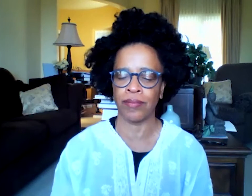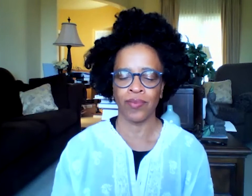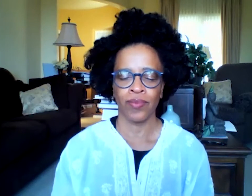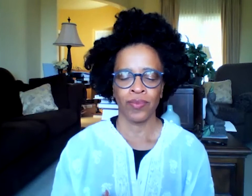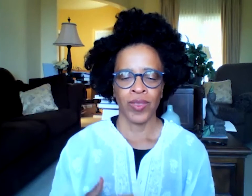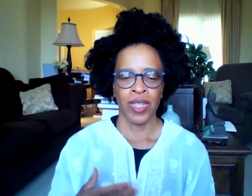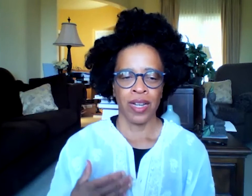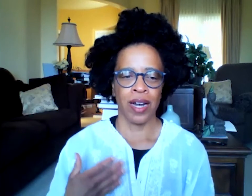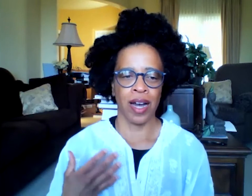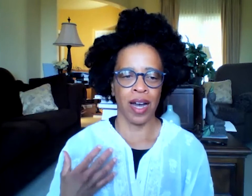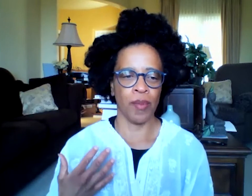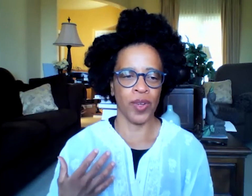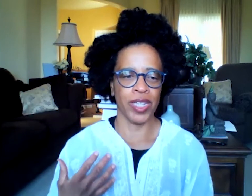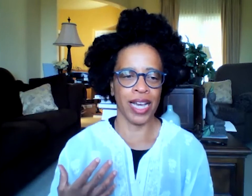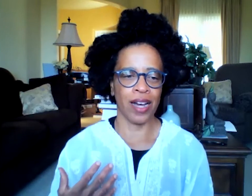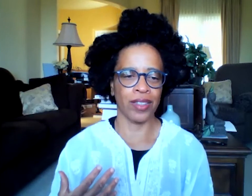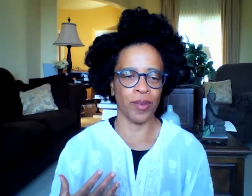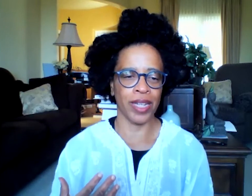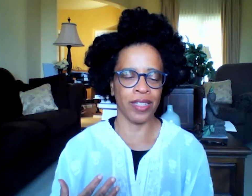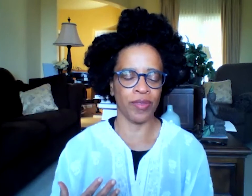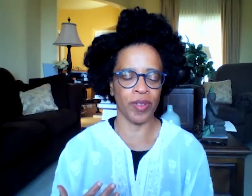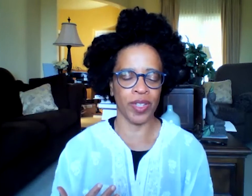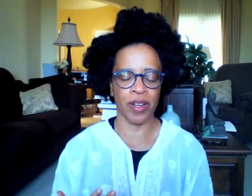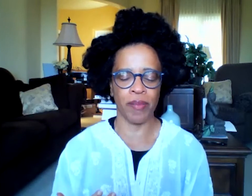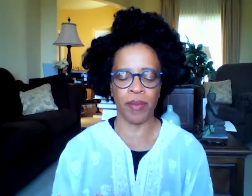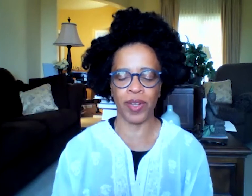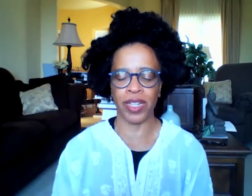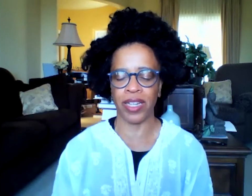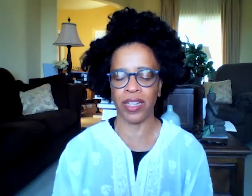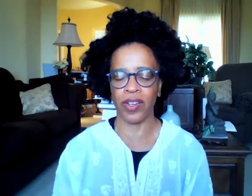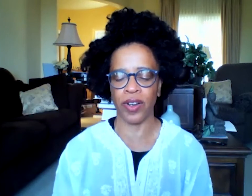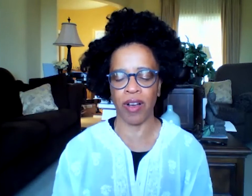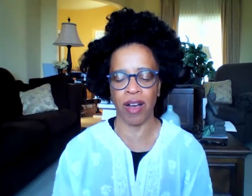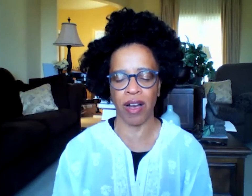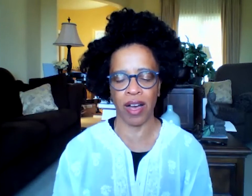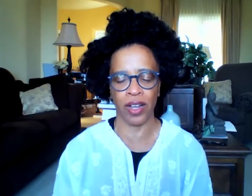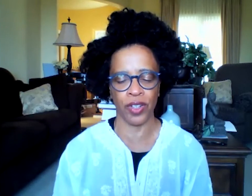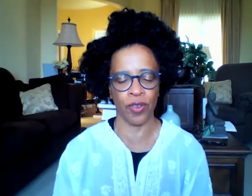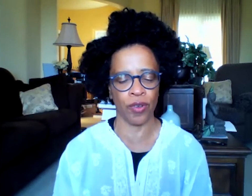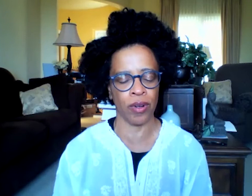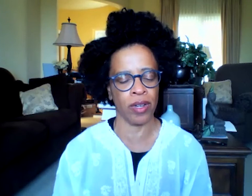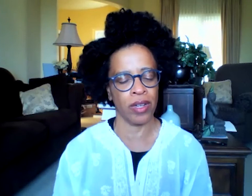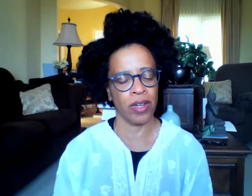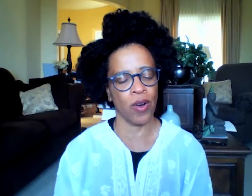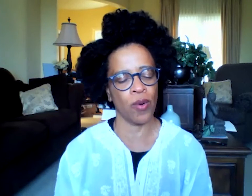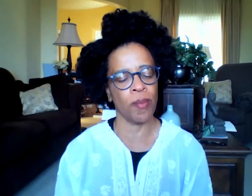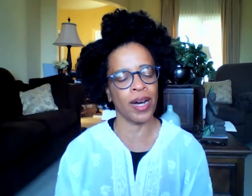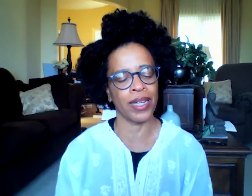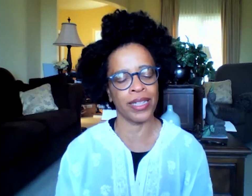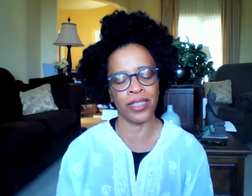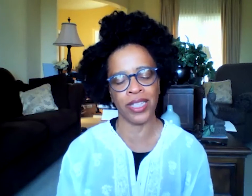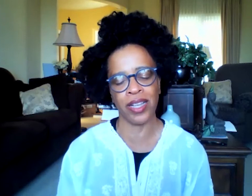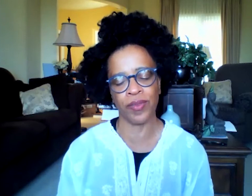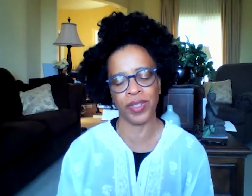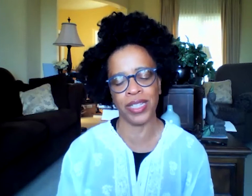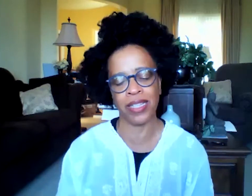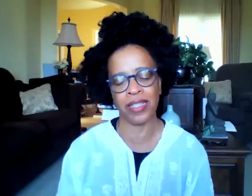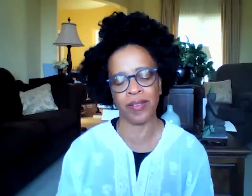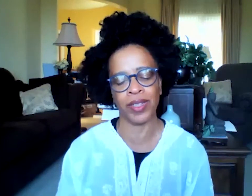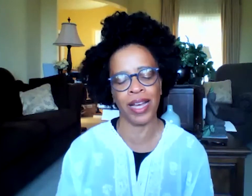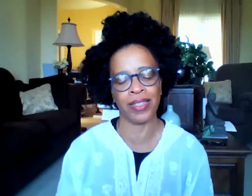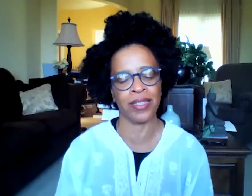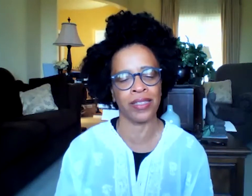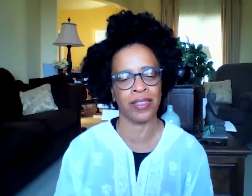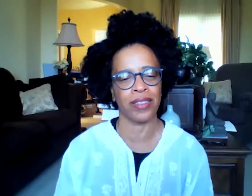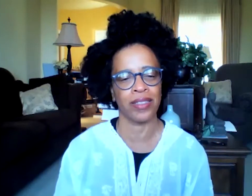in, ha, breathing out in the way that if we were there, maybe we could hear, ha, your own body just